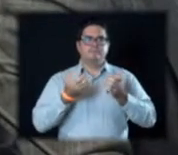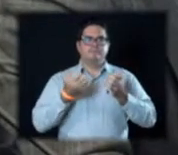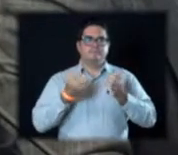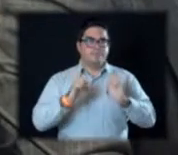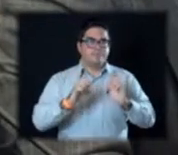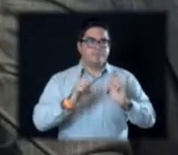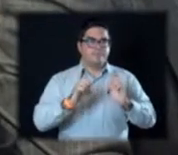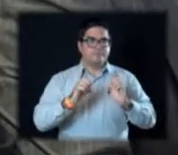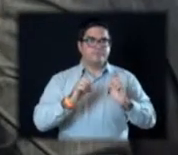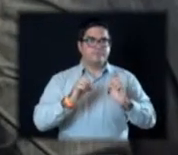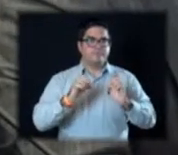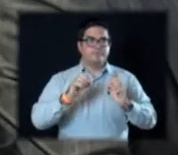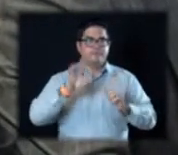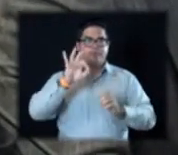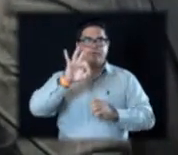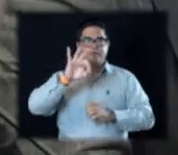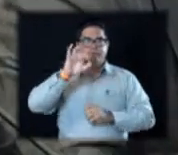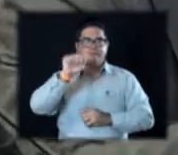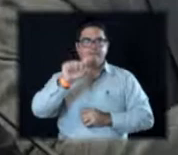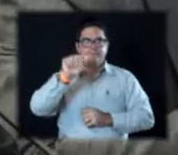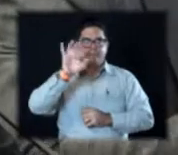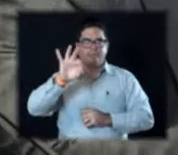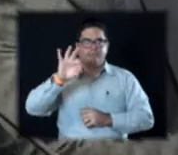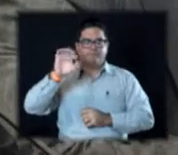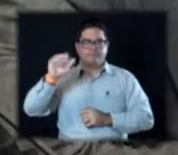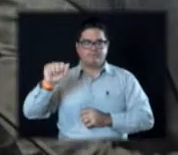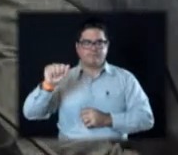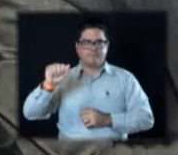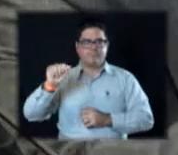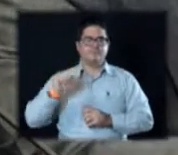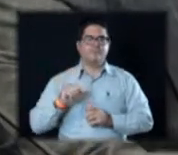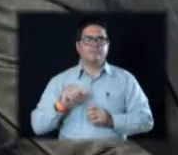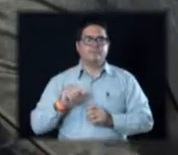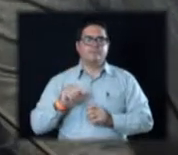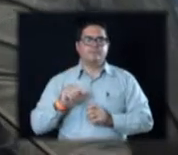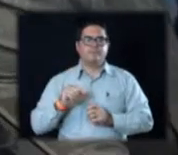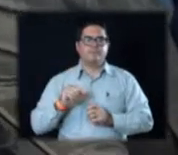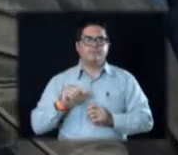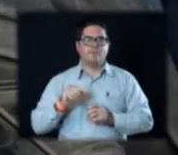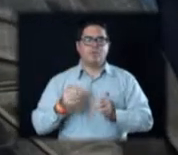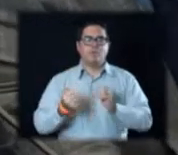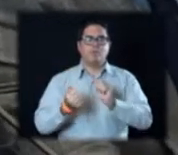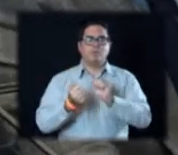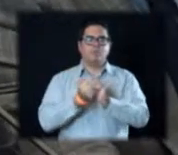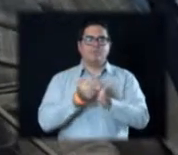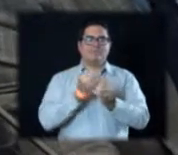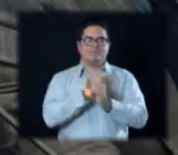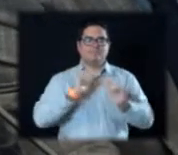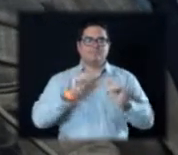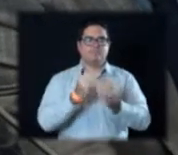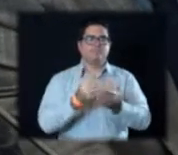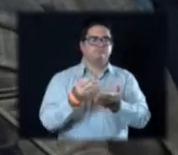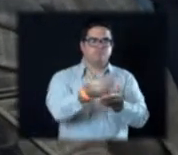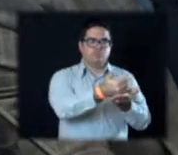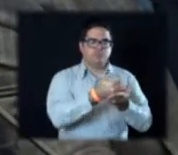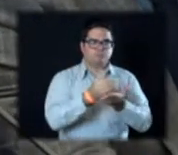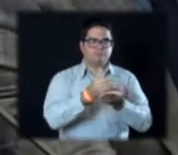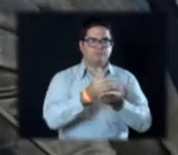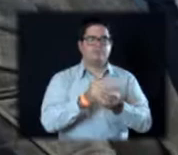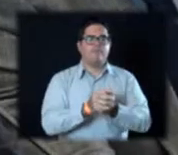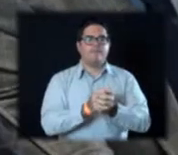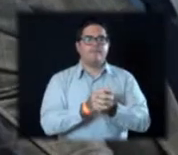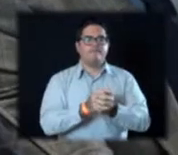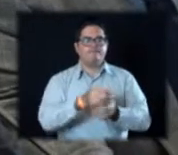le ha dado instrucciones a todas las entidades gubernamentales, incluidas aquellas que son entidades separadas legalmente, contes,